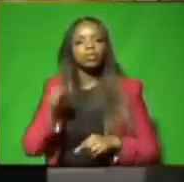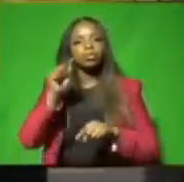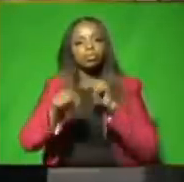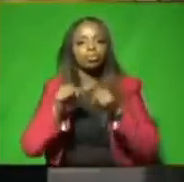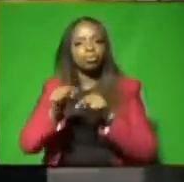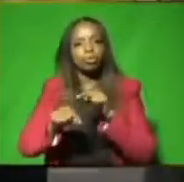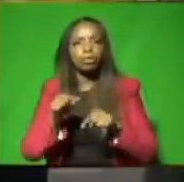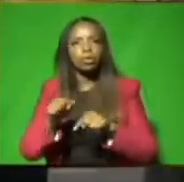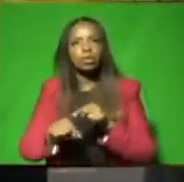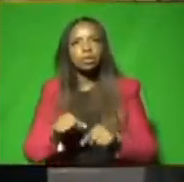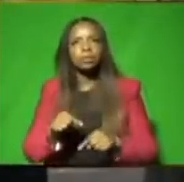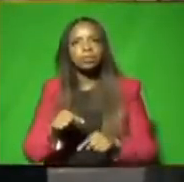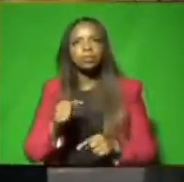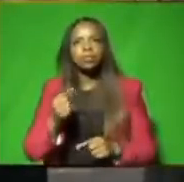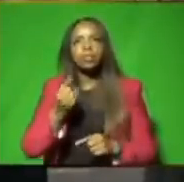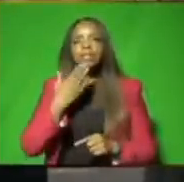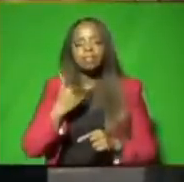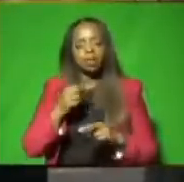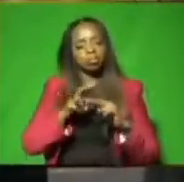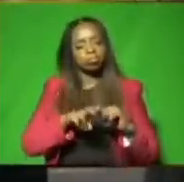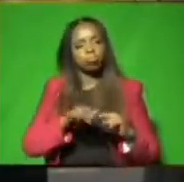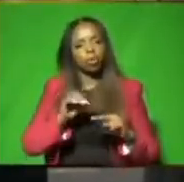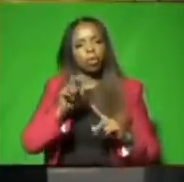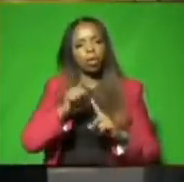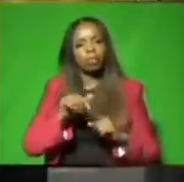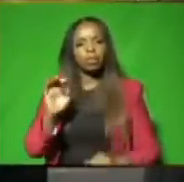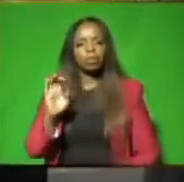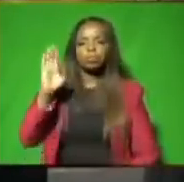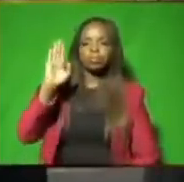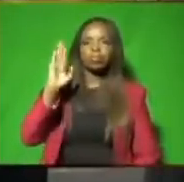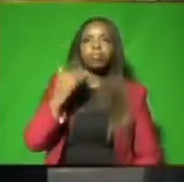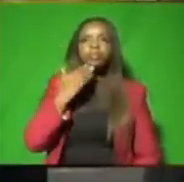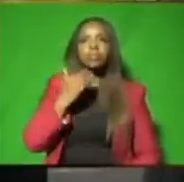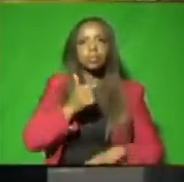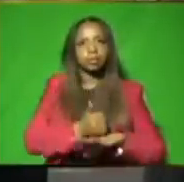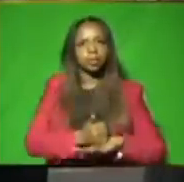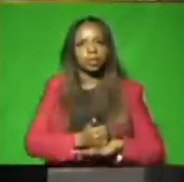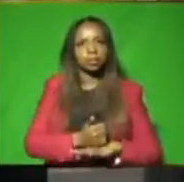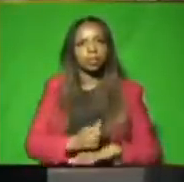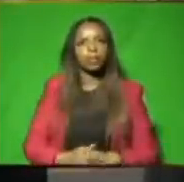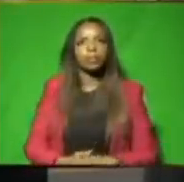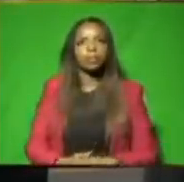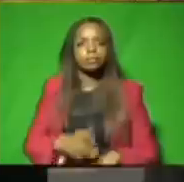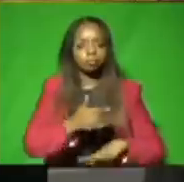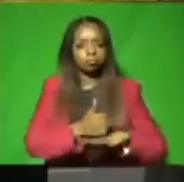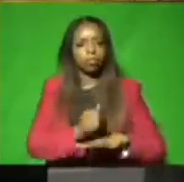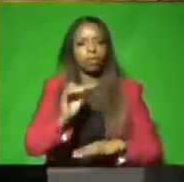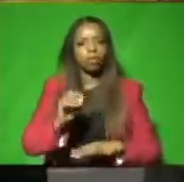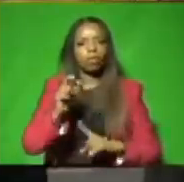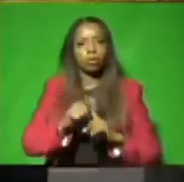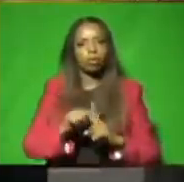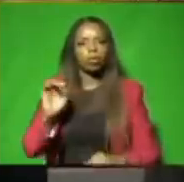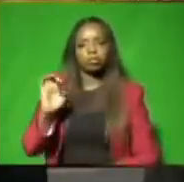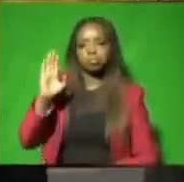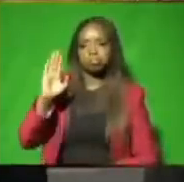take your seat? There is a about point the of order. decisions you make. Please take your seat. There is a point of order. Honorable